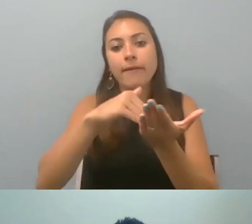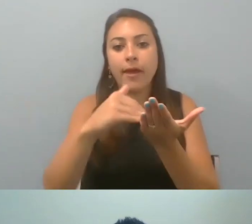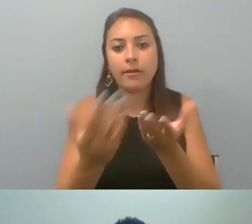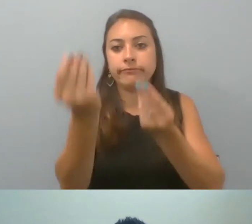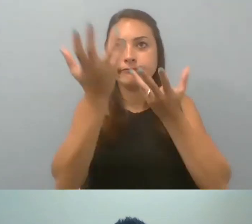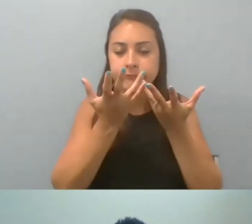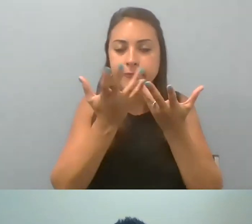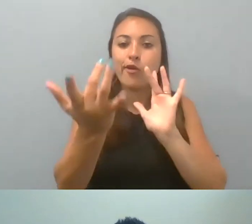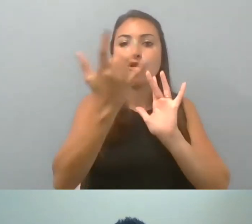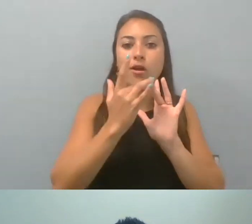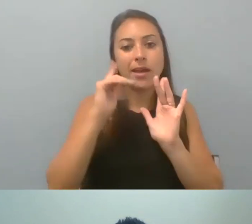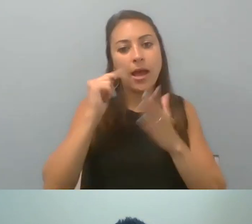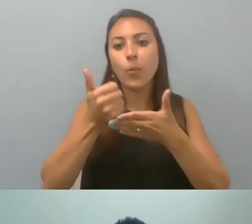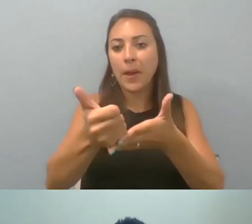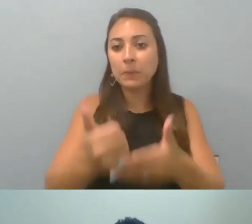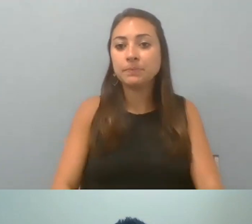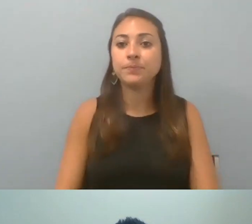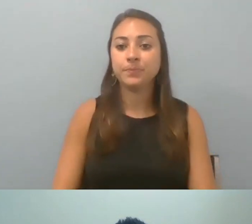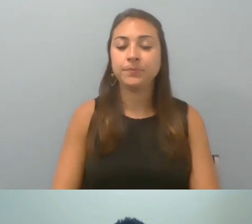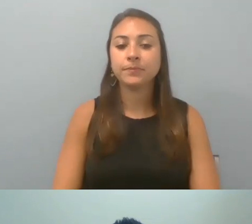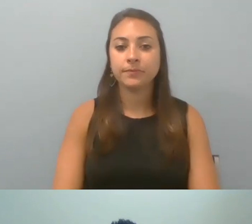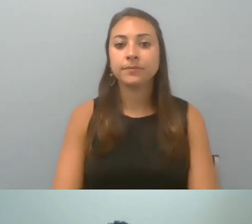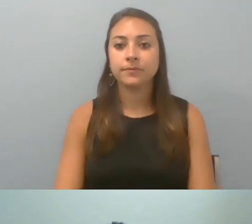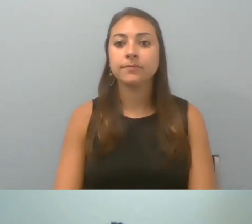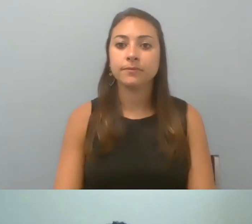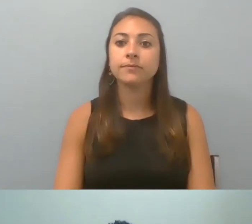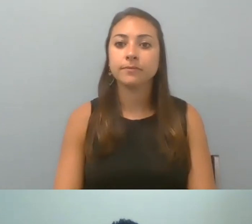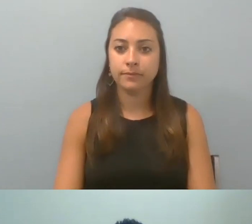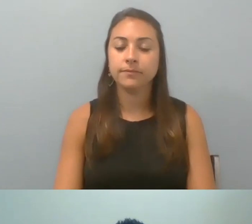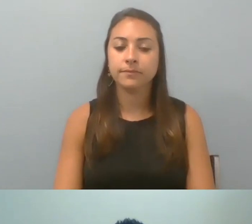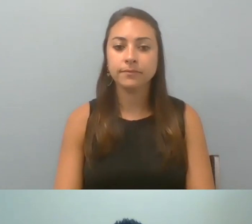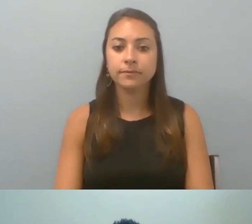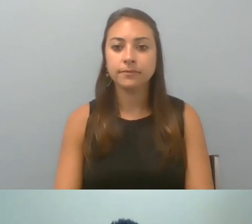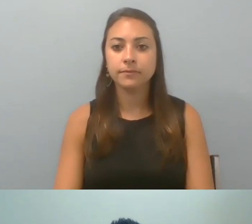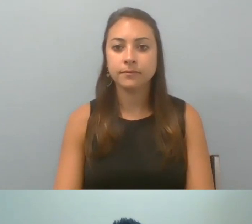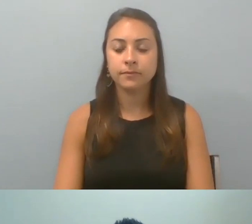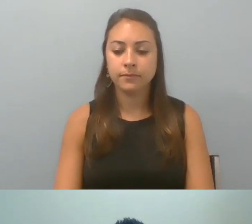start to have that conversation. And the best first step is to reach out to me.